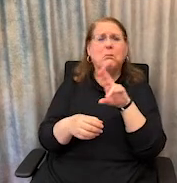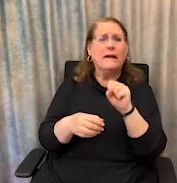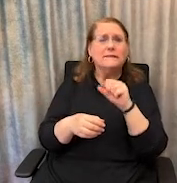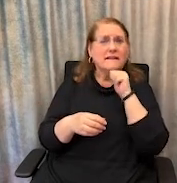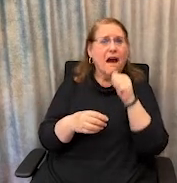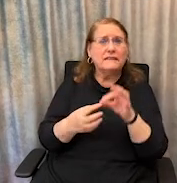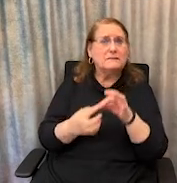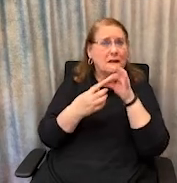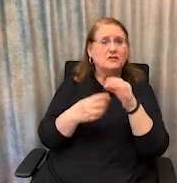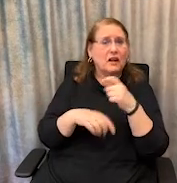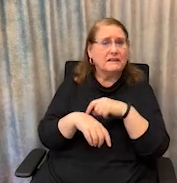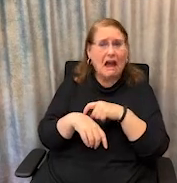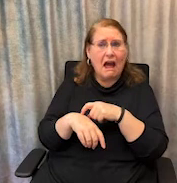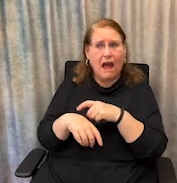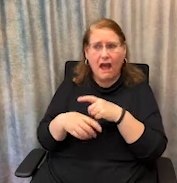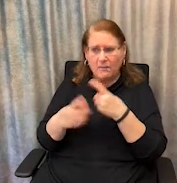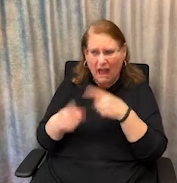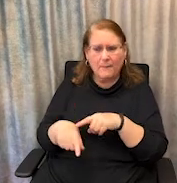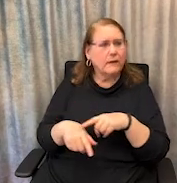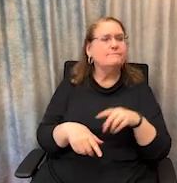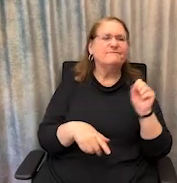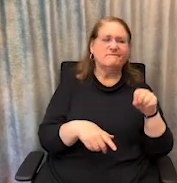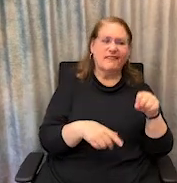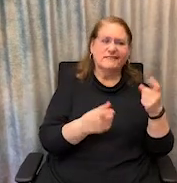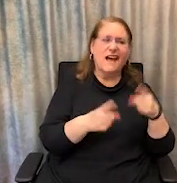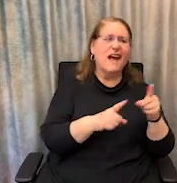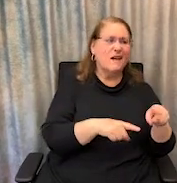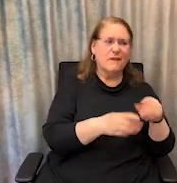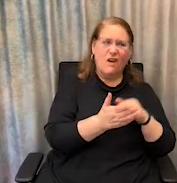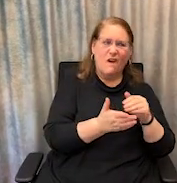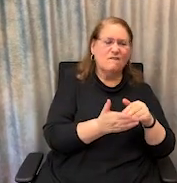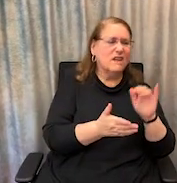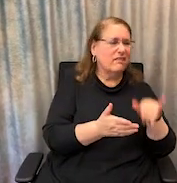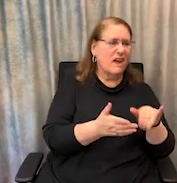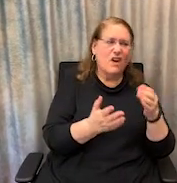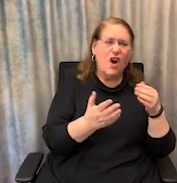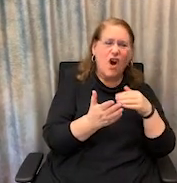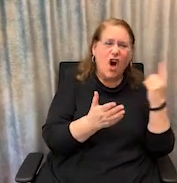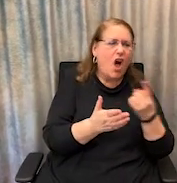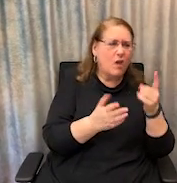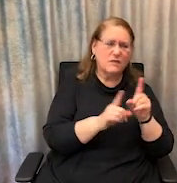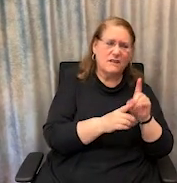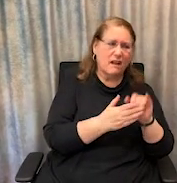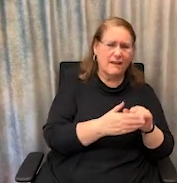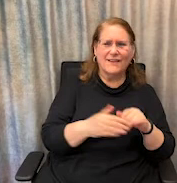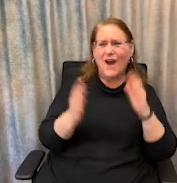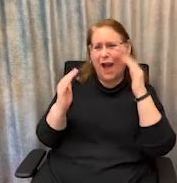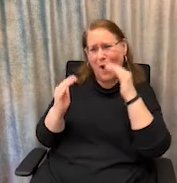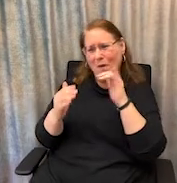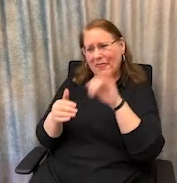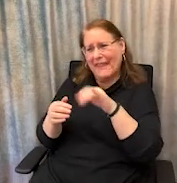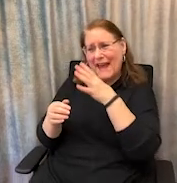bus with. Yes, with it's a common action. It's always like that. Well, let's hope that